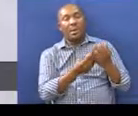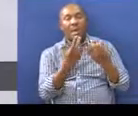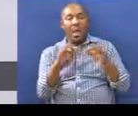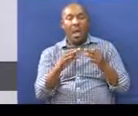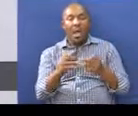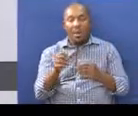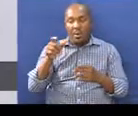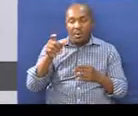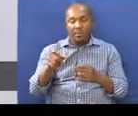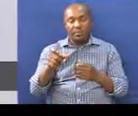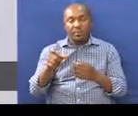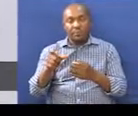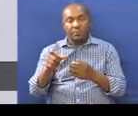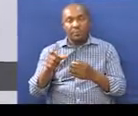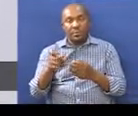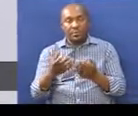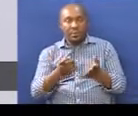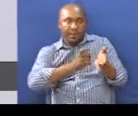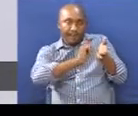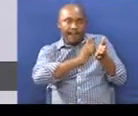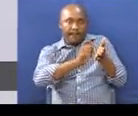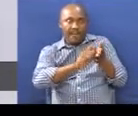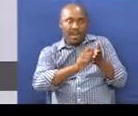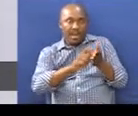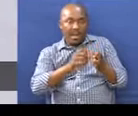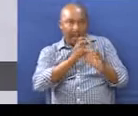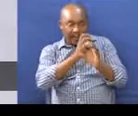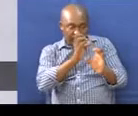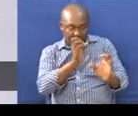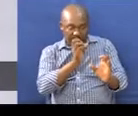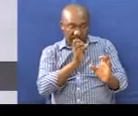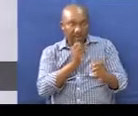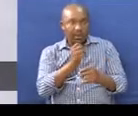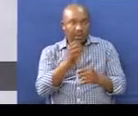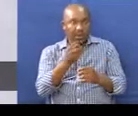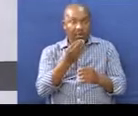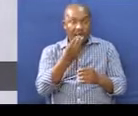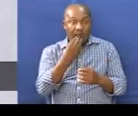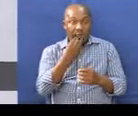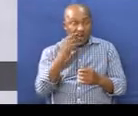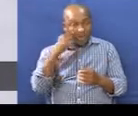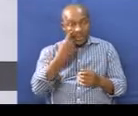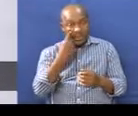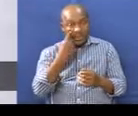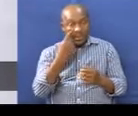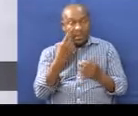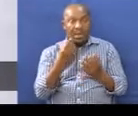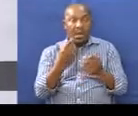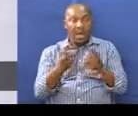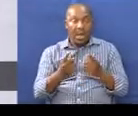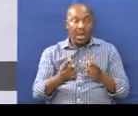someone can perform an experiment of food test and also writing a food